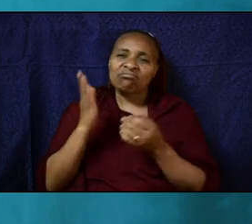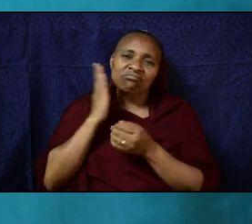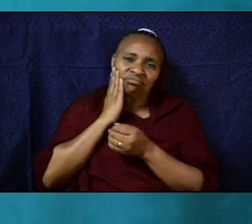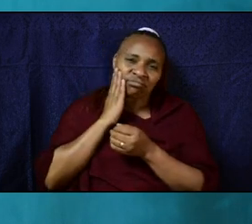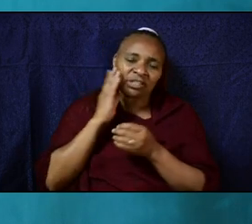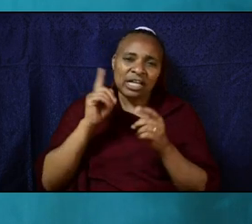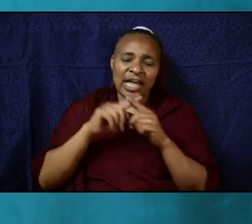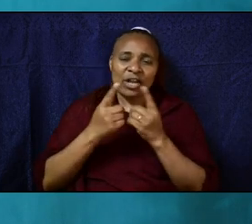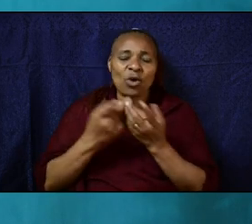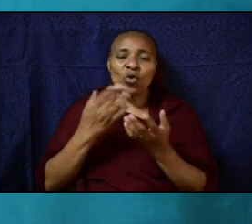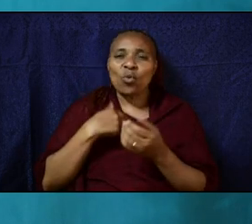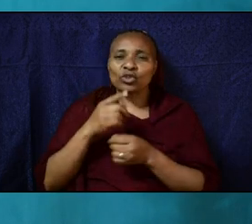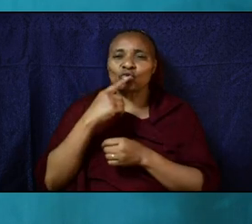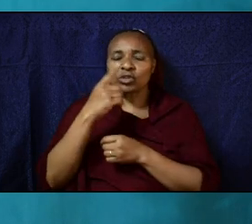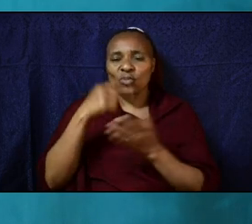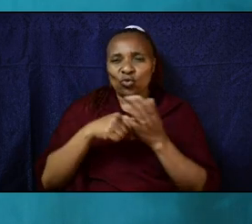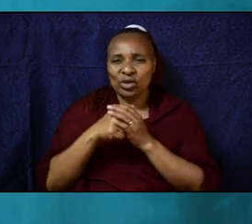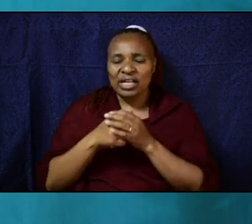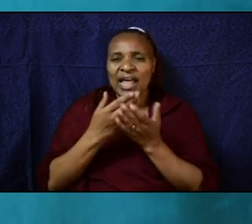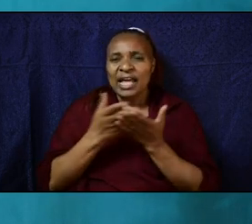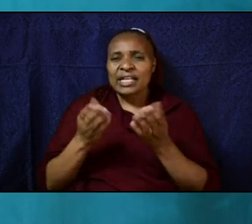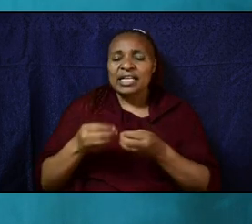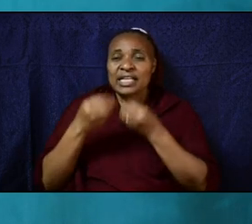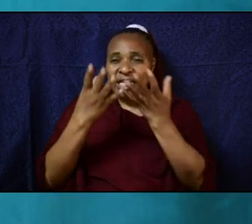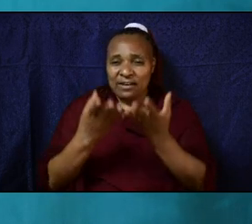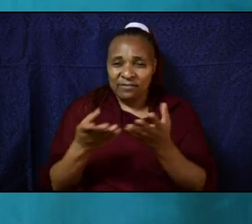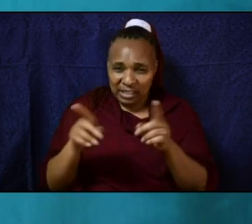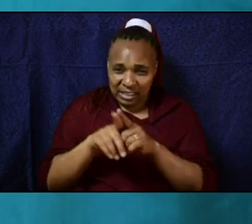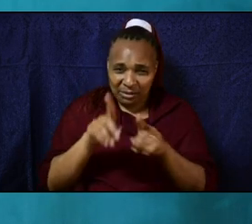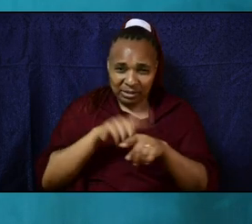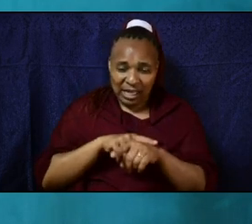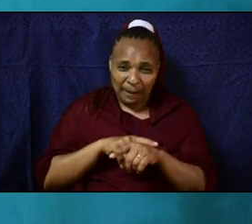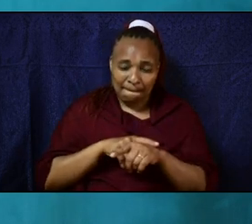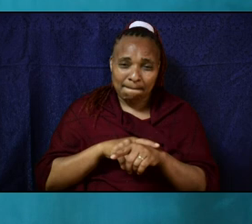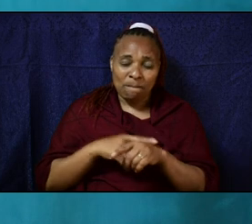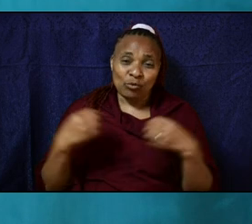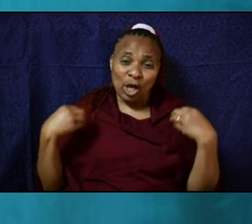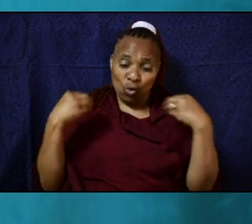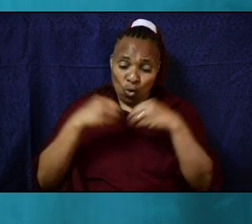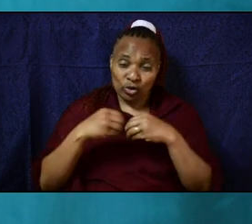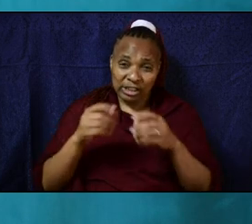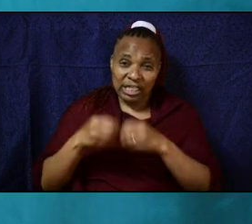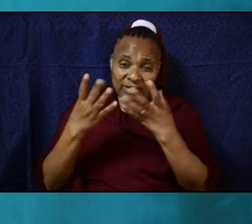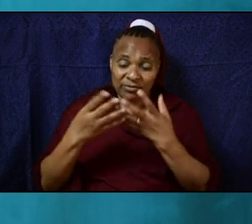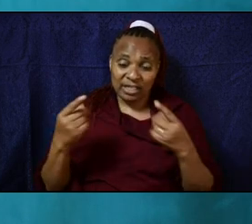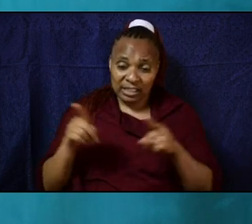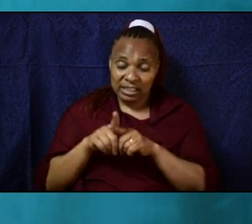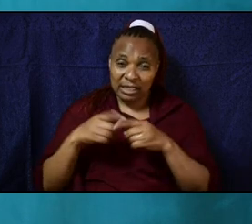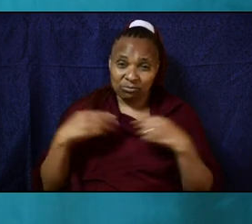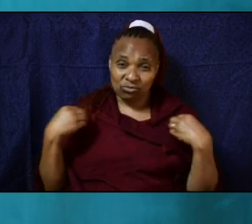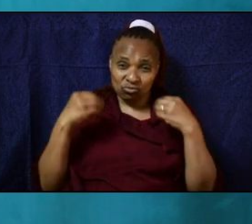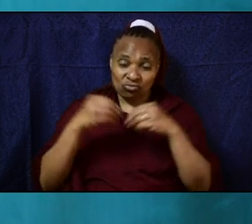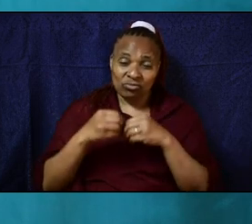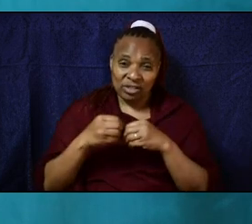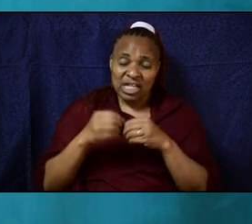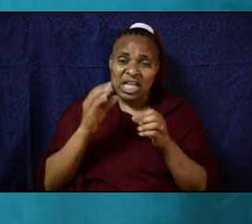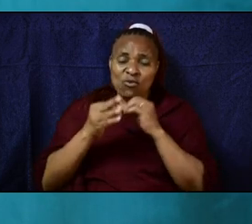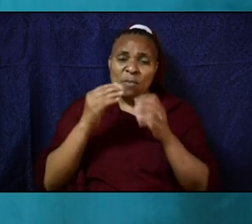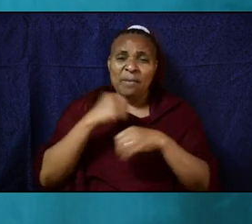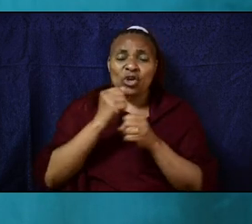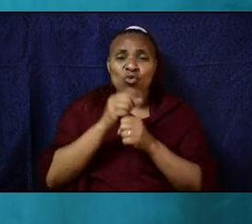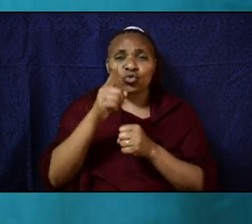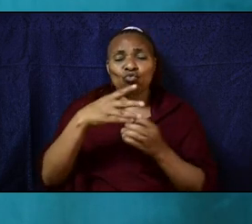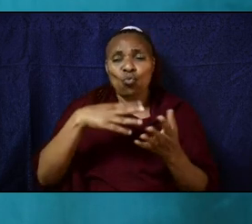take your shirt, hand over your coat as well. If anyone forces you to go 1 mile, go with them 2 miles.